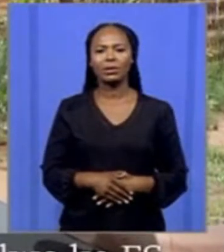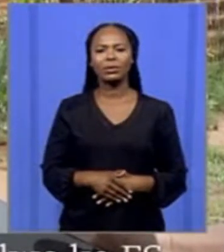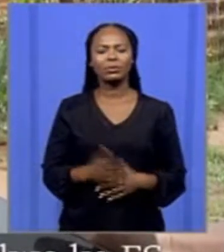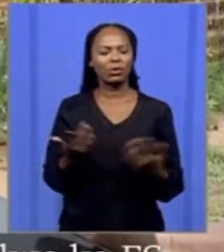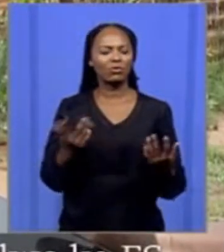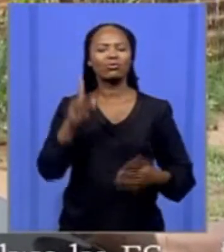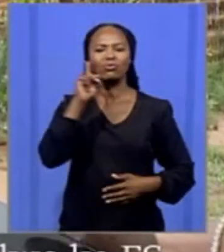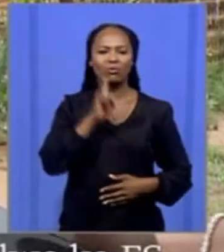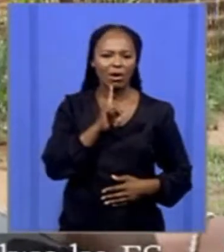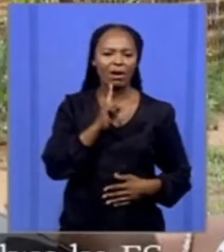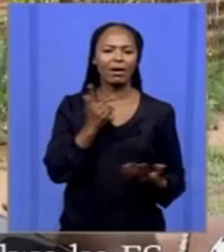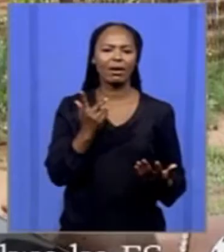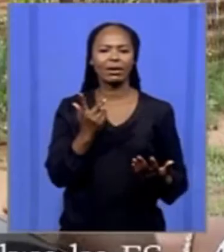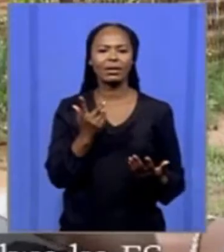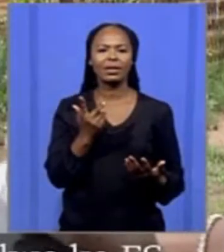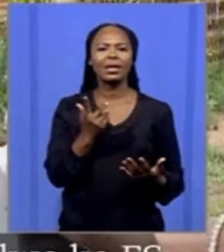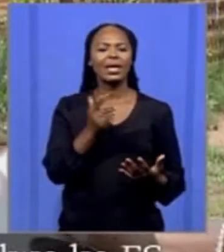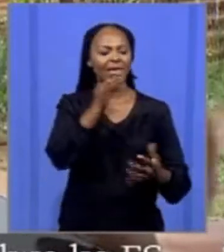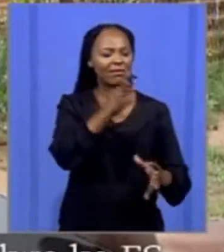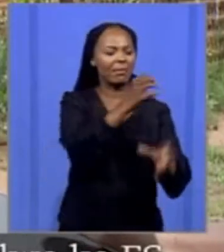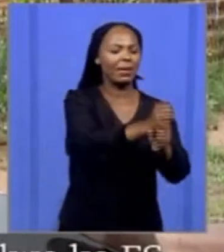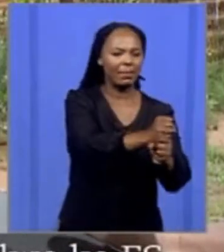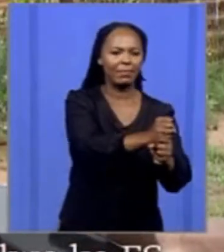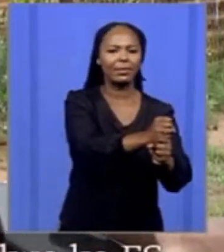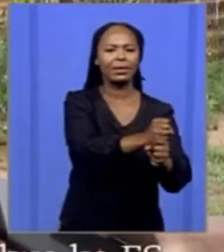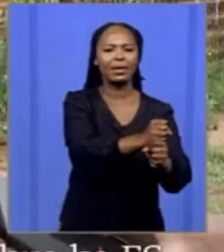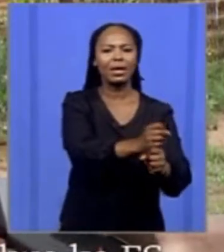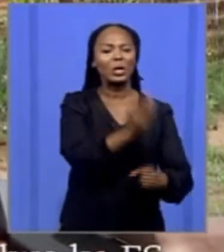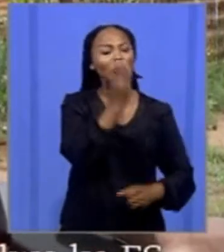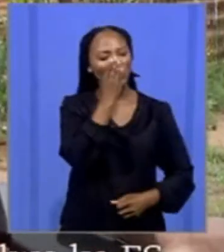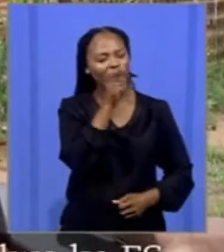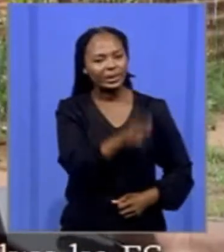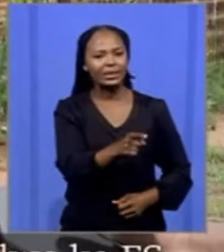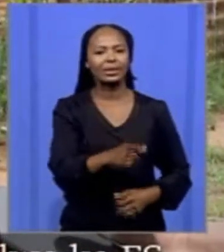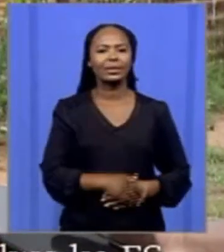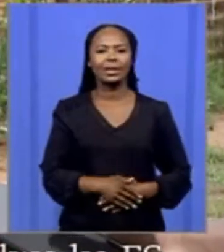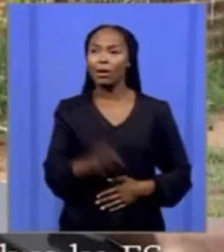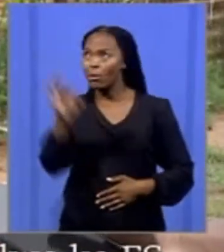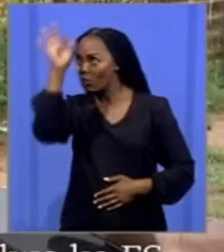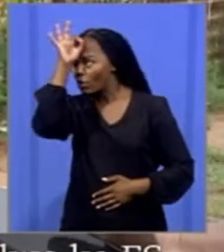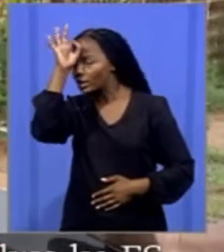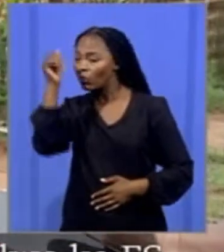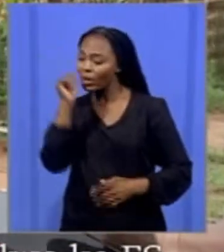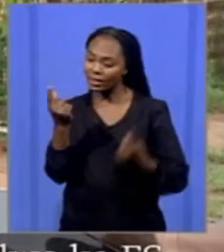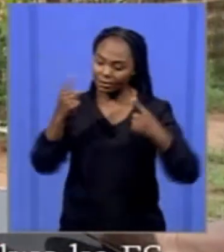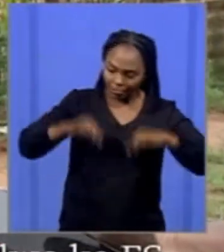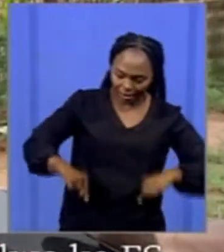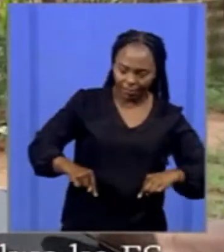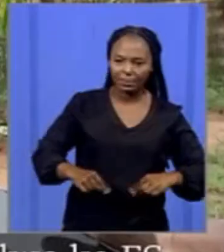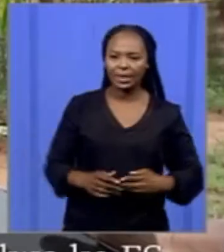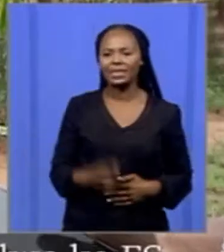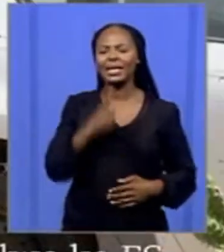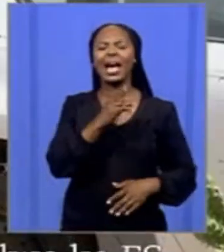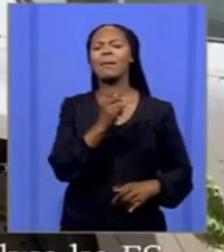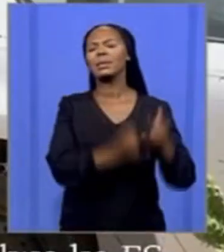mone le gore a re teta go ba tshwara bona ditsotsi tse bontate ba maponisa ba re gona ge ntse